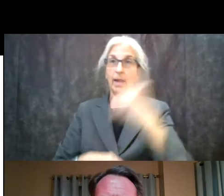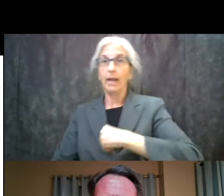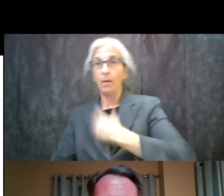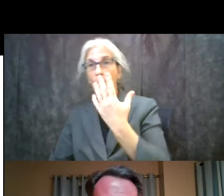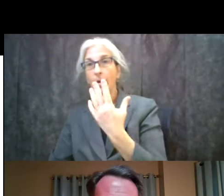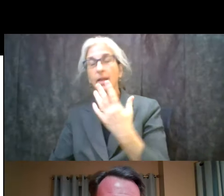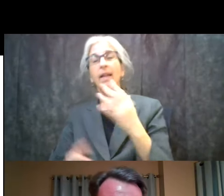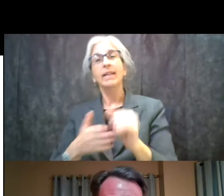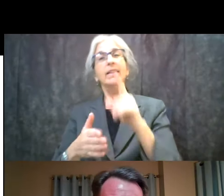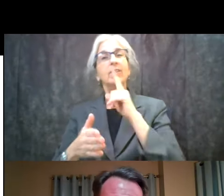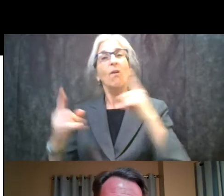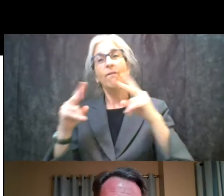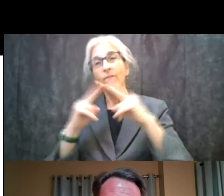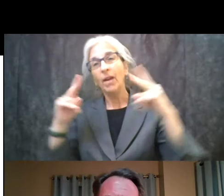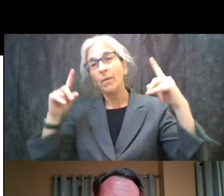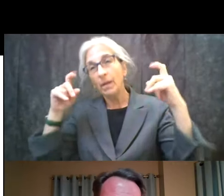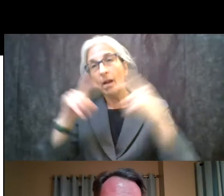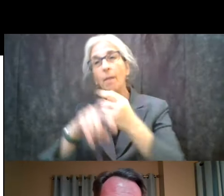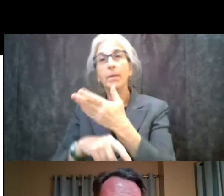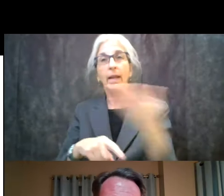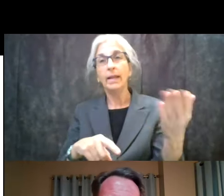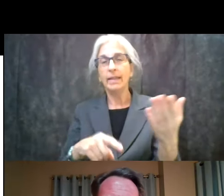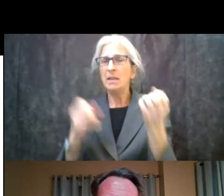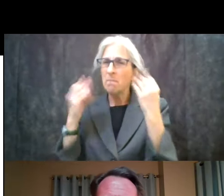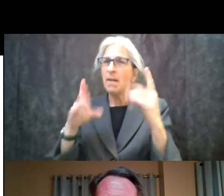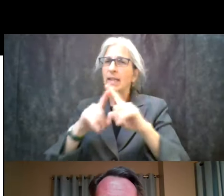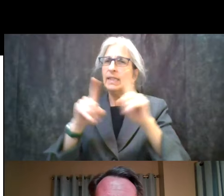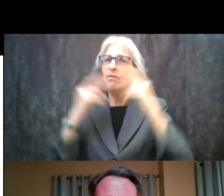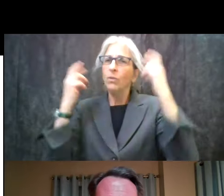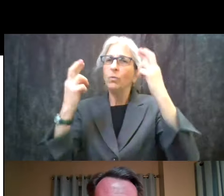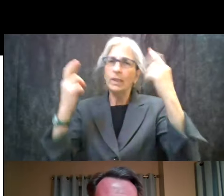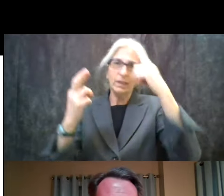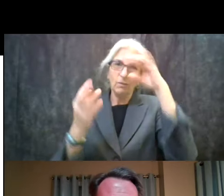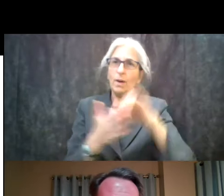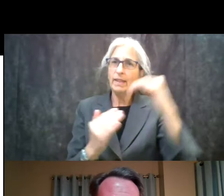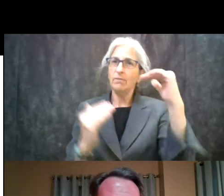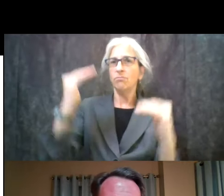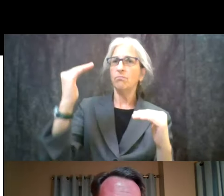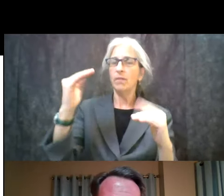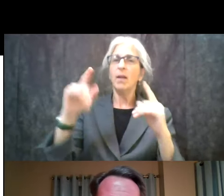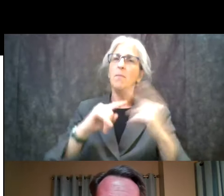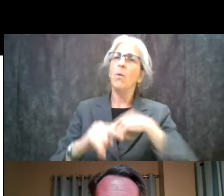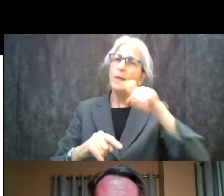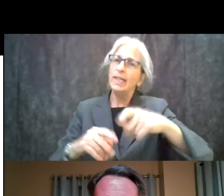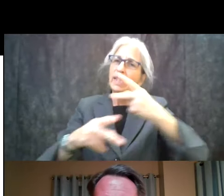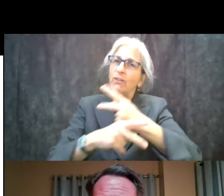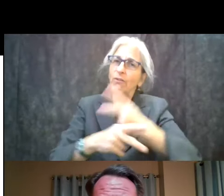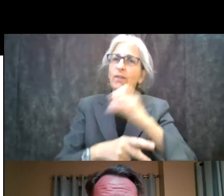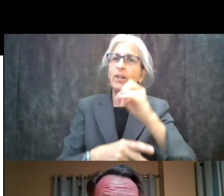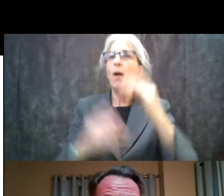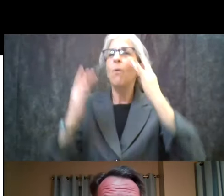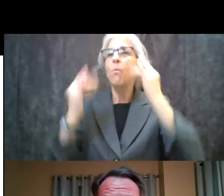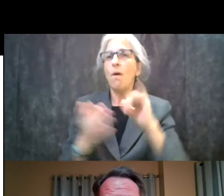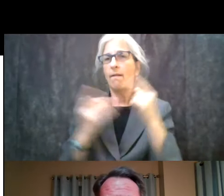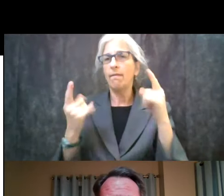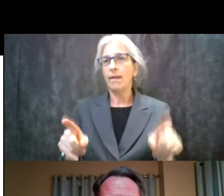multifactorial, but if you want to do anything about them, you got to figure them out and then interrupt them in that way or fix them in that way. Next